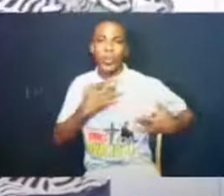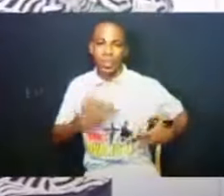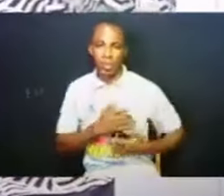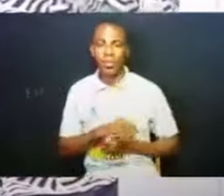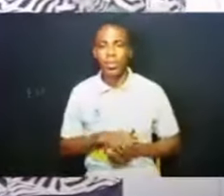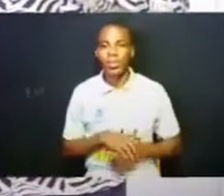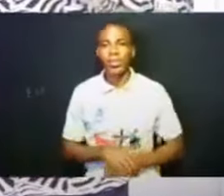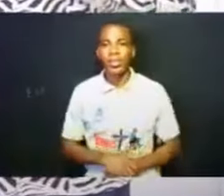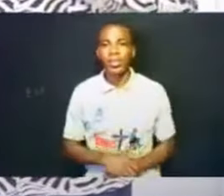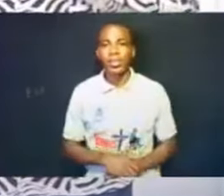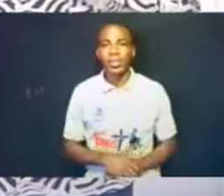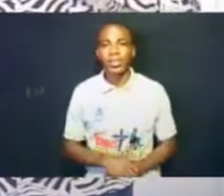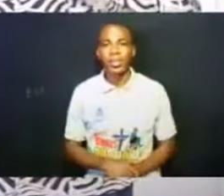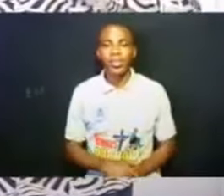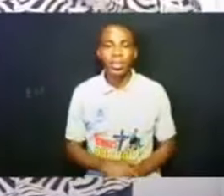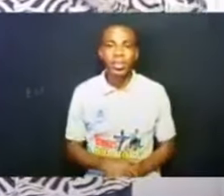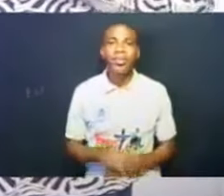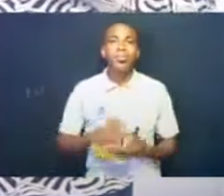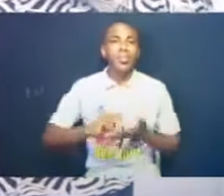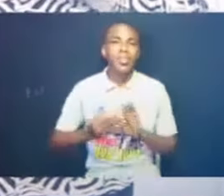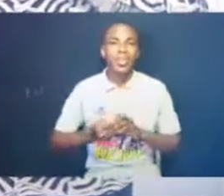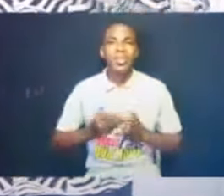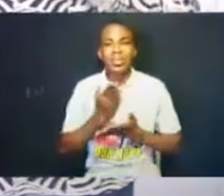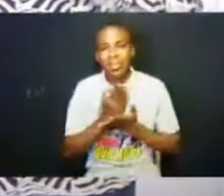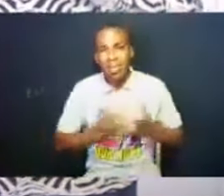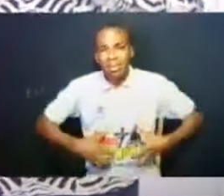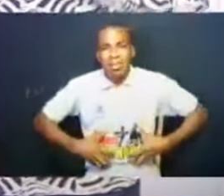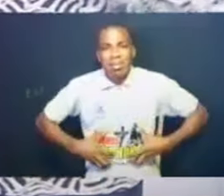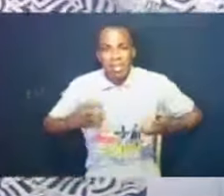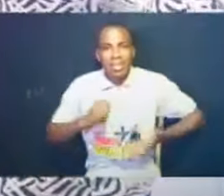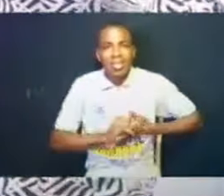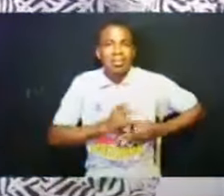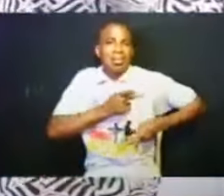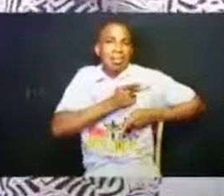Seed of resentment lodging in the heart.